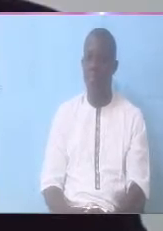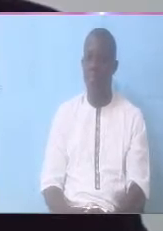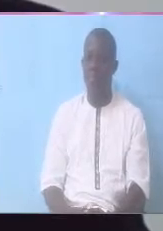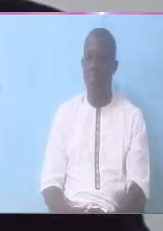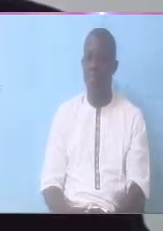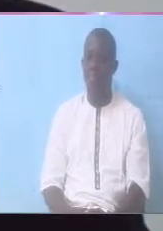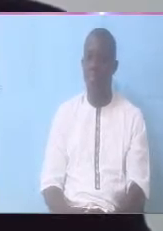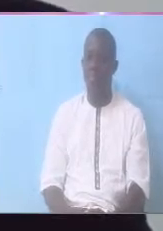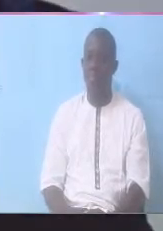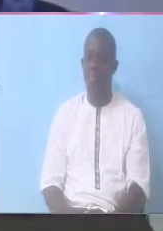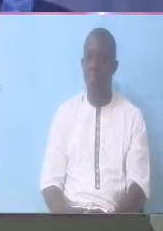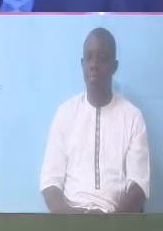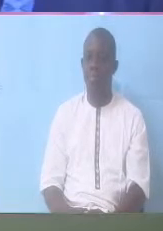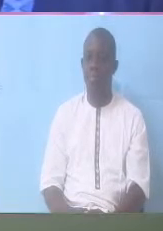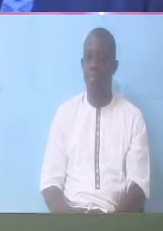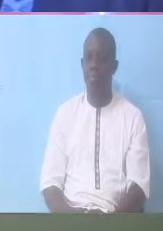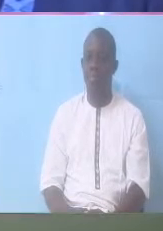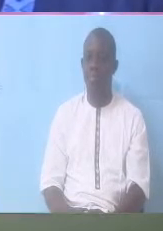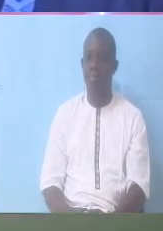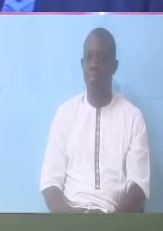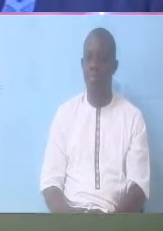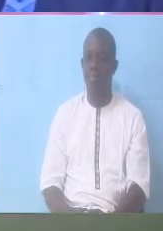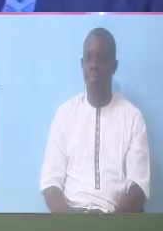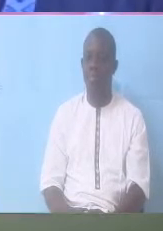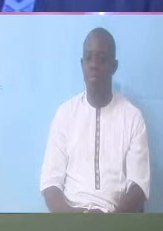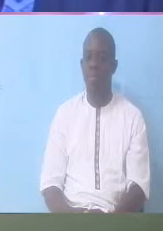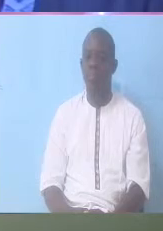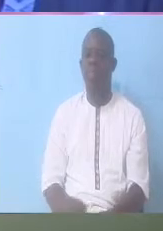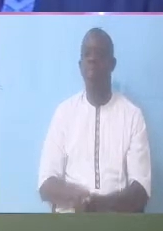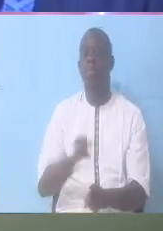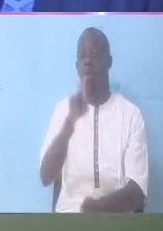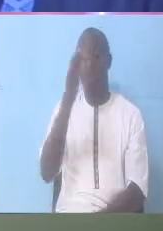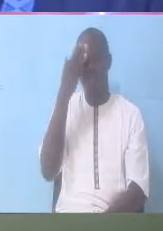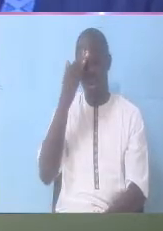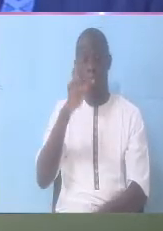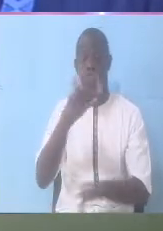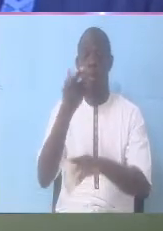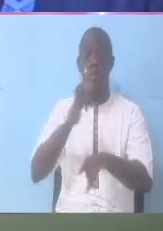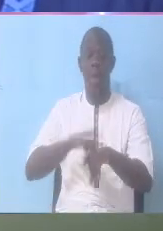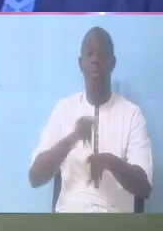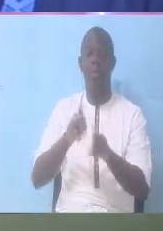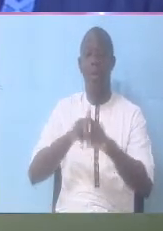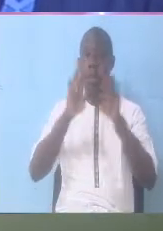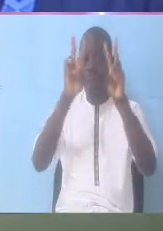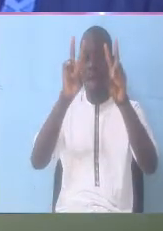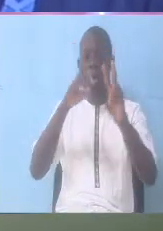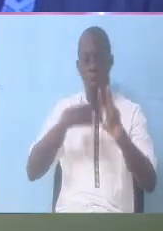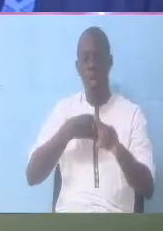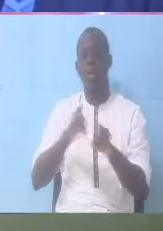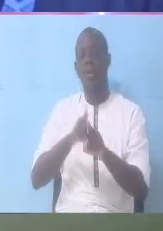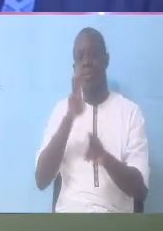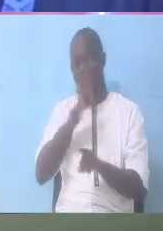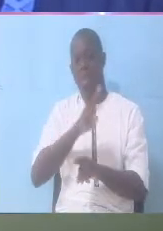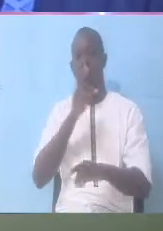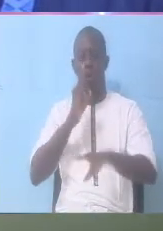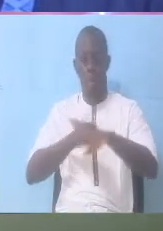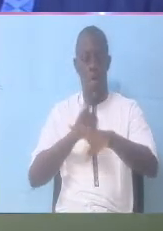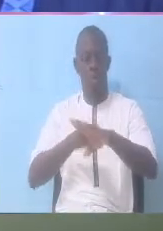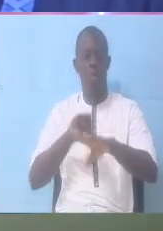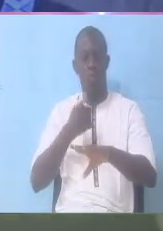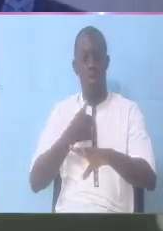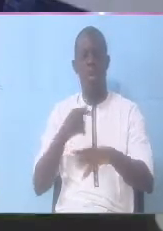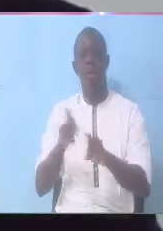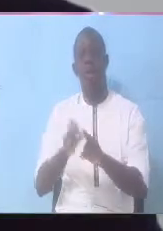kuoma. And then, you know, sometimes Jame, he's trying to warn me indirectly, but he's not telling me directly. Like,